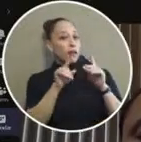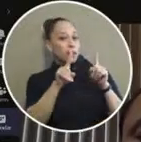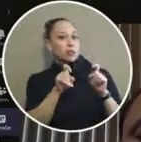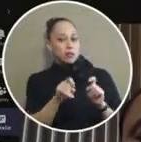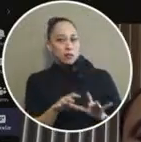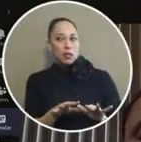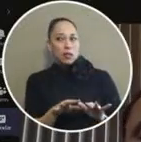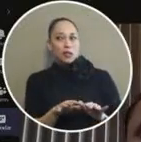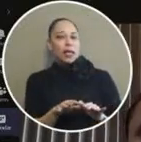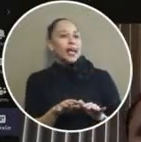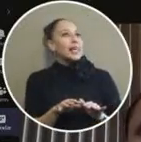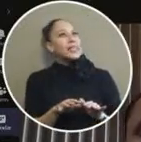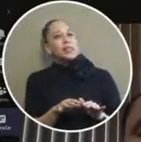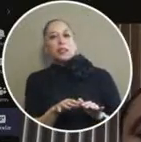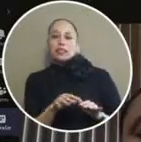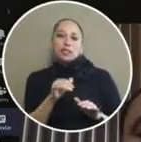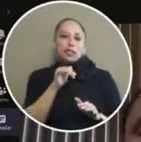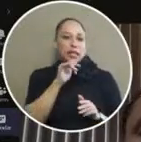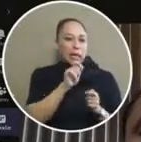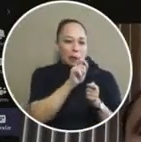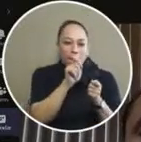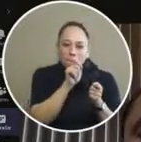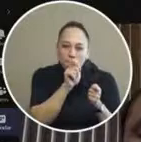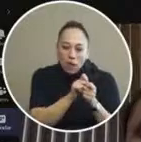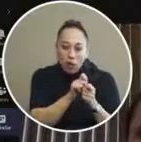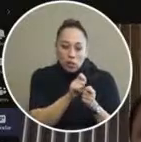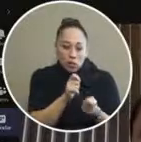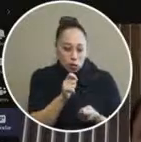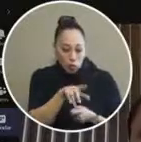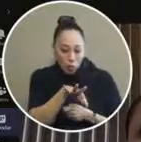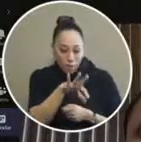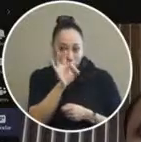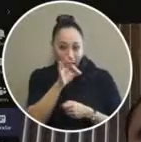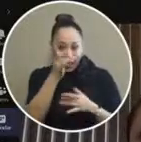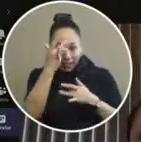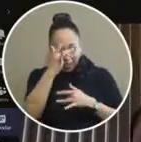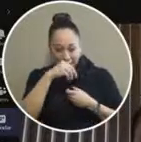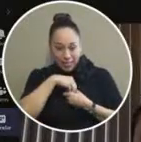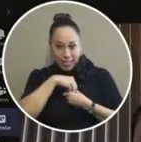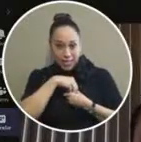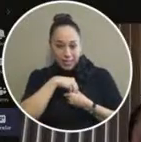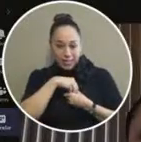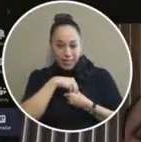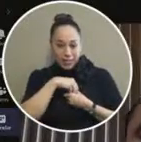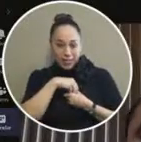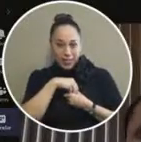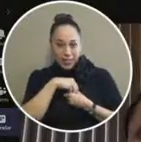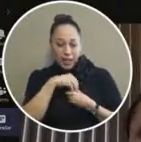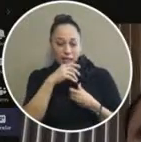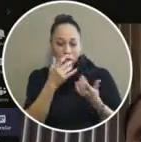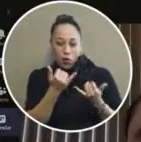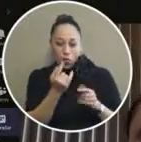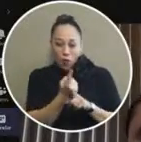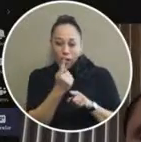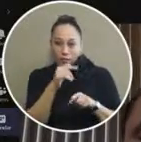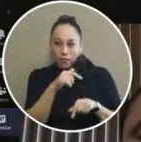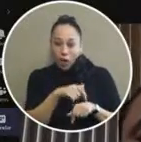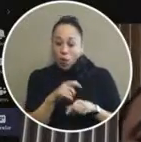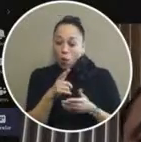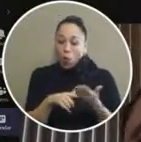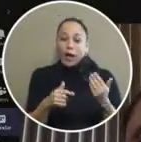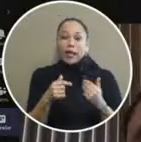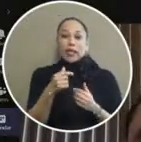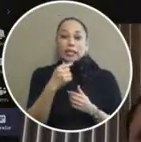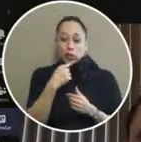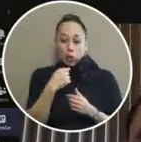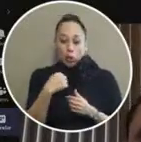testing is not very accurate to detect the disease, the actual disease at the present time. What it tells us